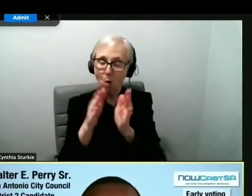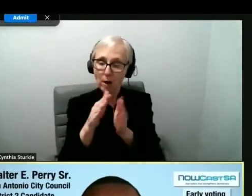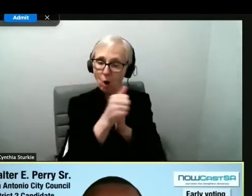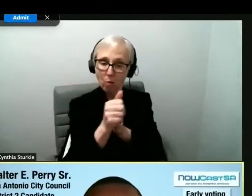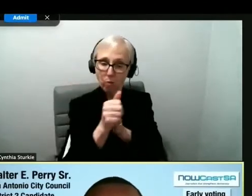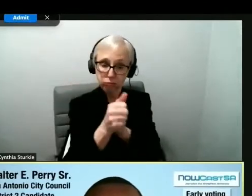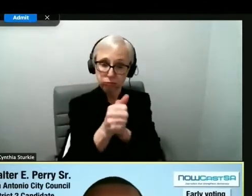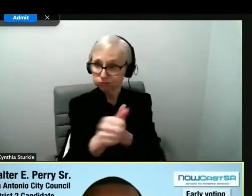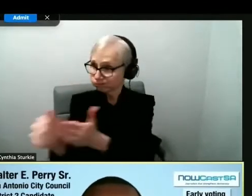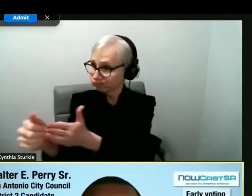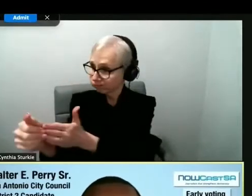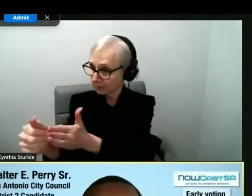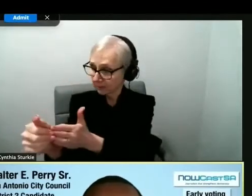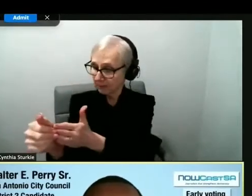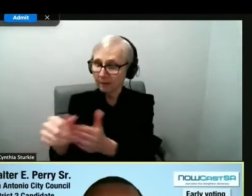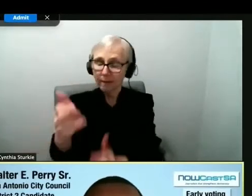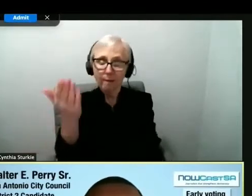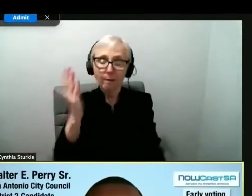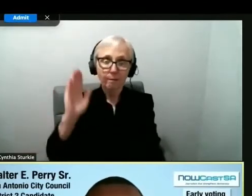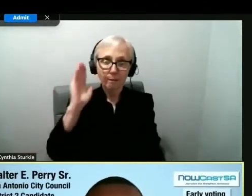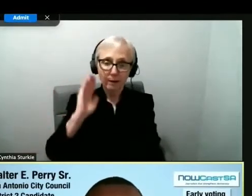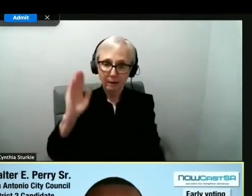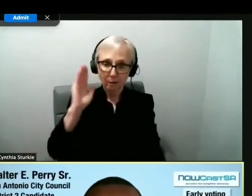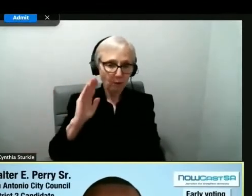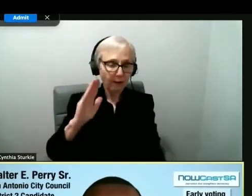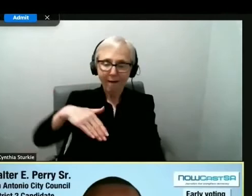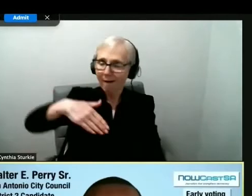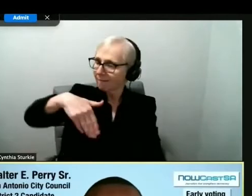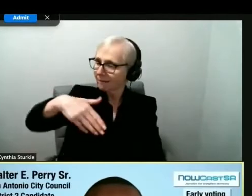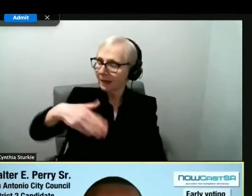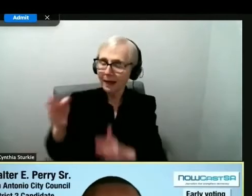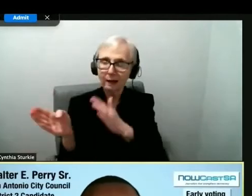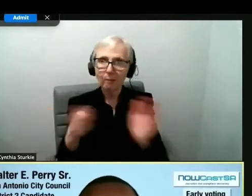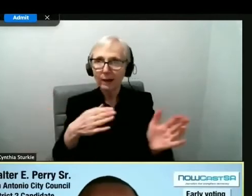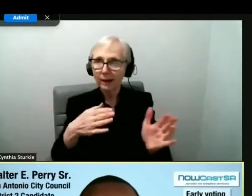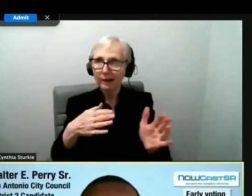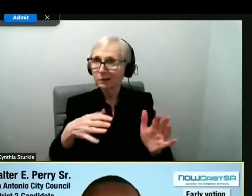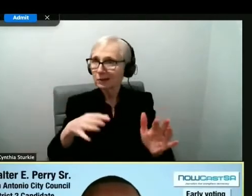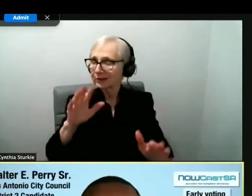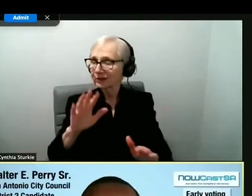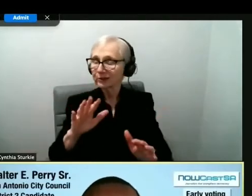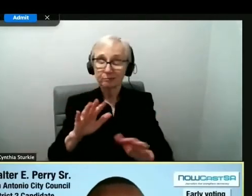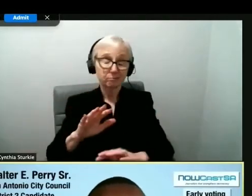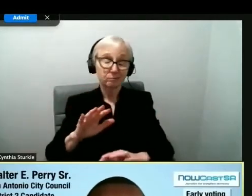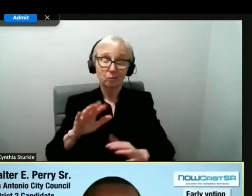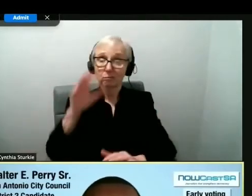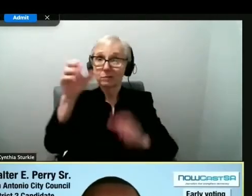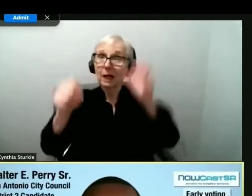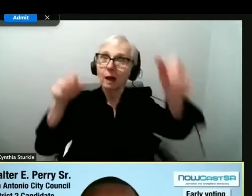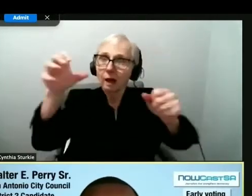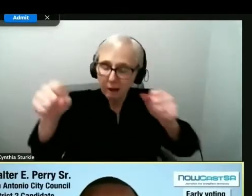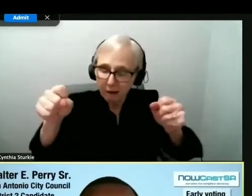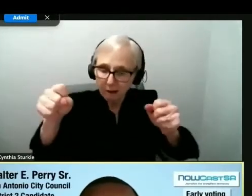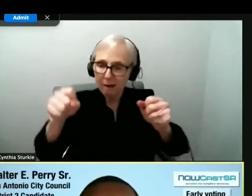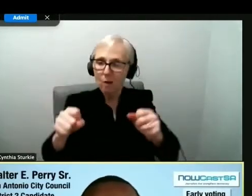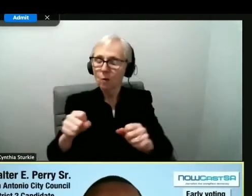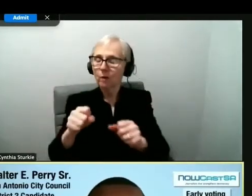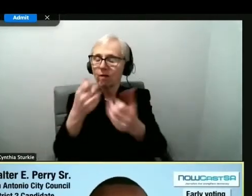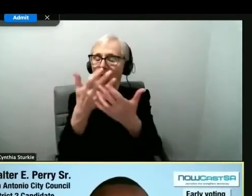Over the last few years, we haven't had a solid plan. We've just been winging it. And ever since Ivy Taylor, we've lost direction